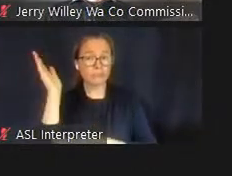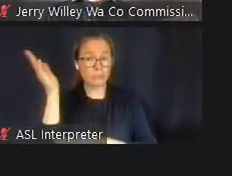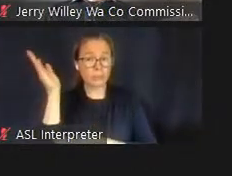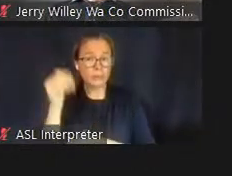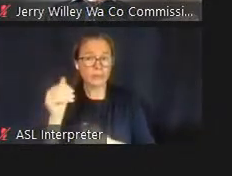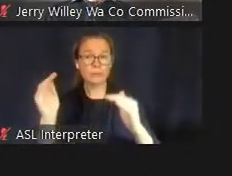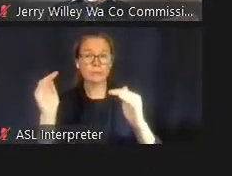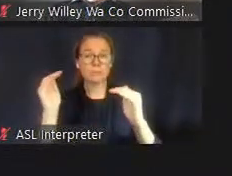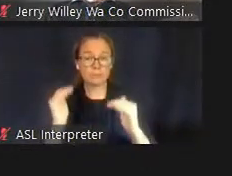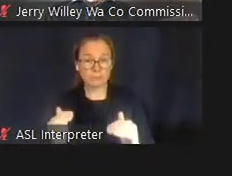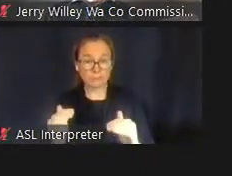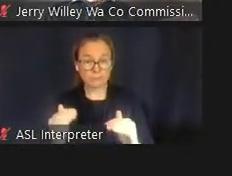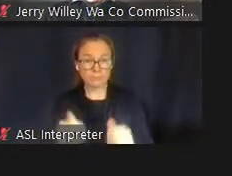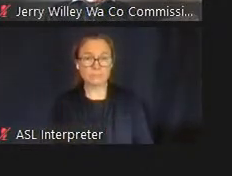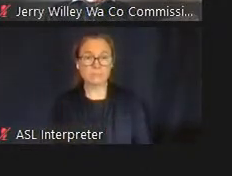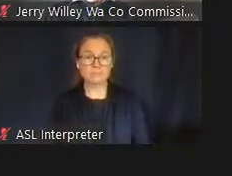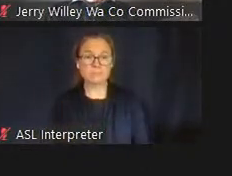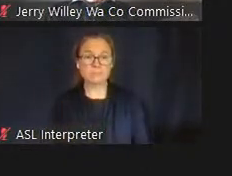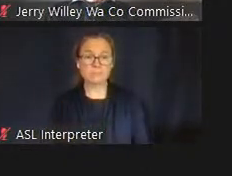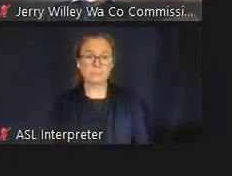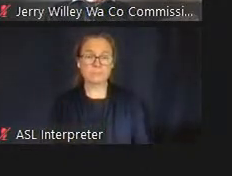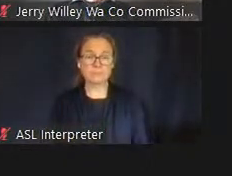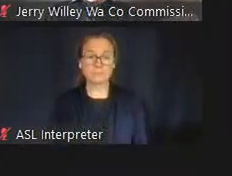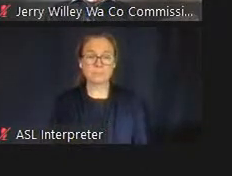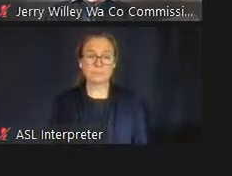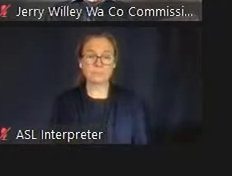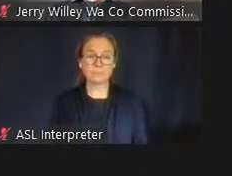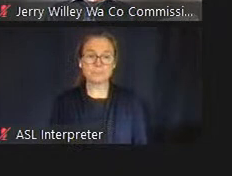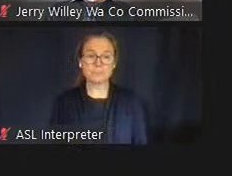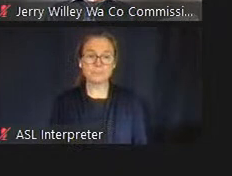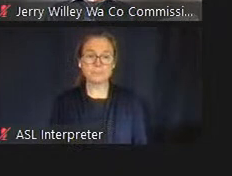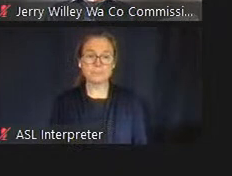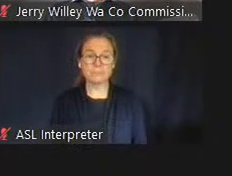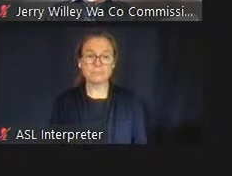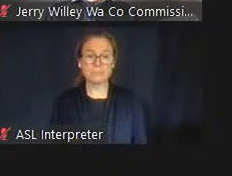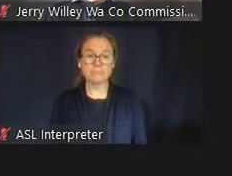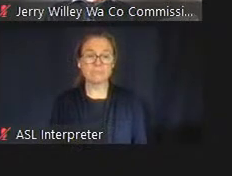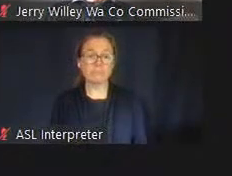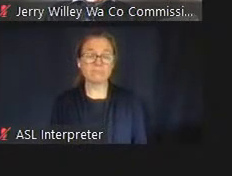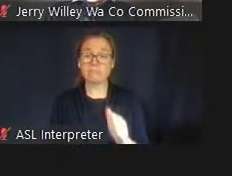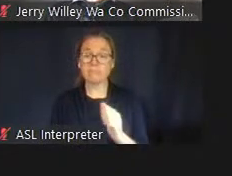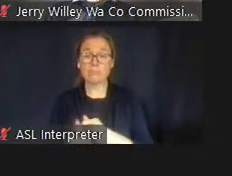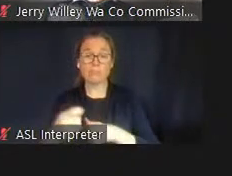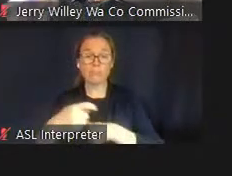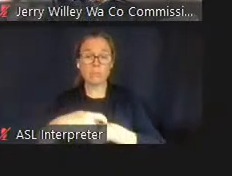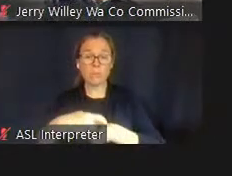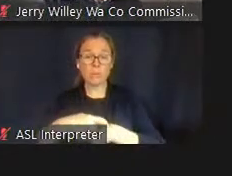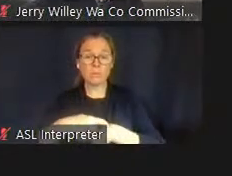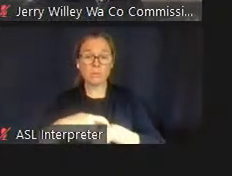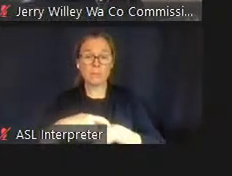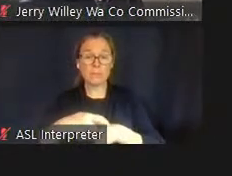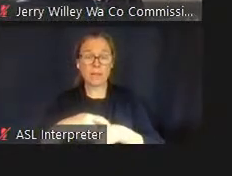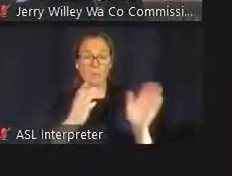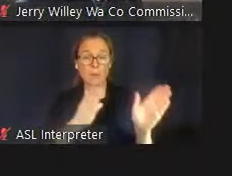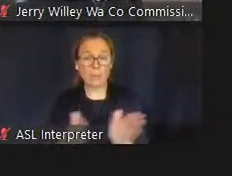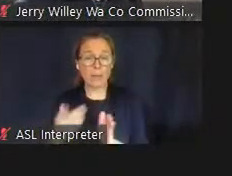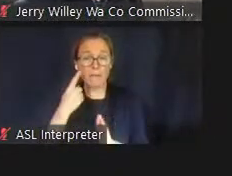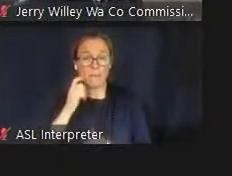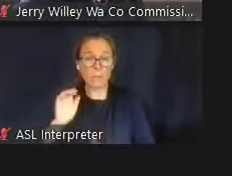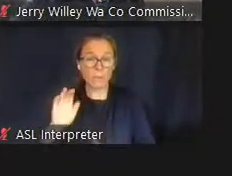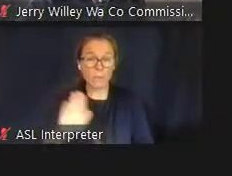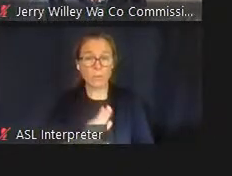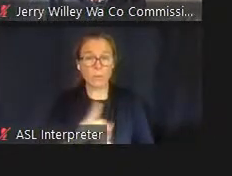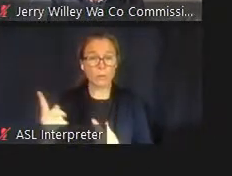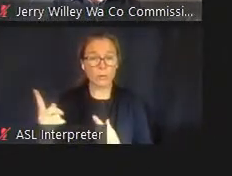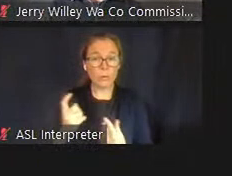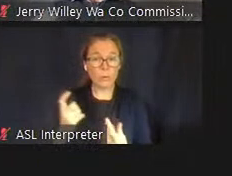bulk or the most of the town hall will be our question and answer period with our Board of County Commissioners.